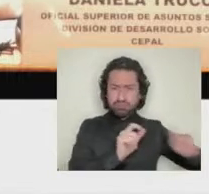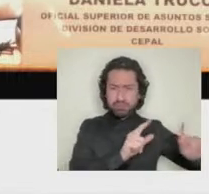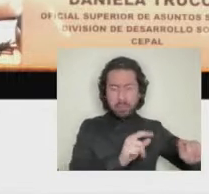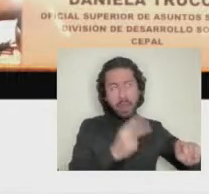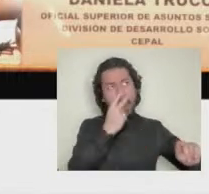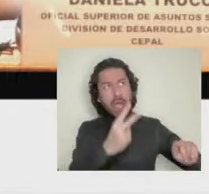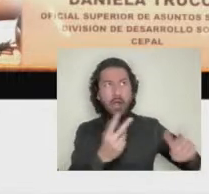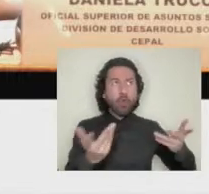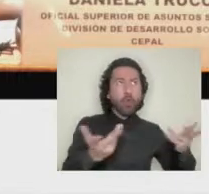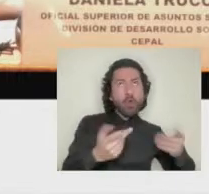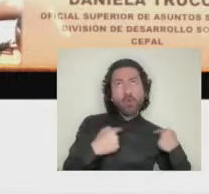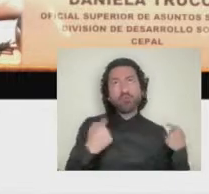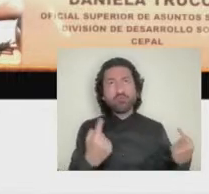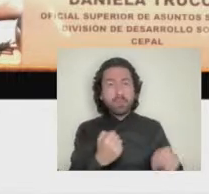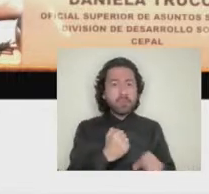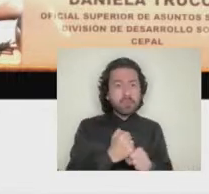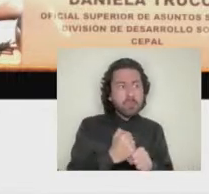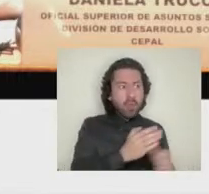helped